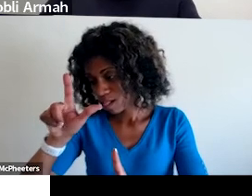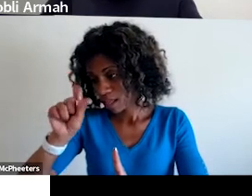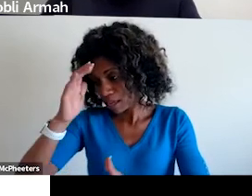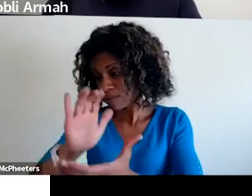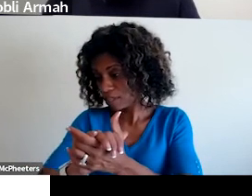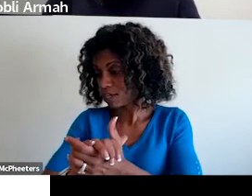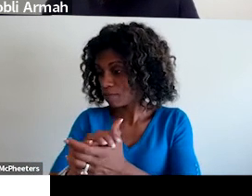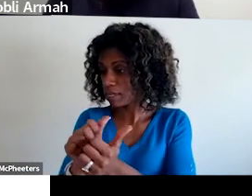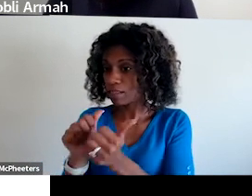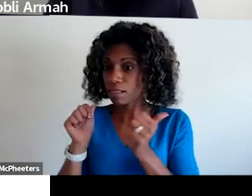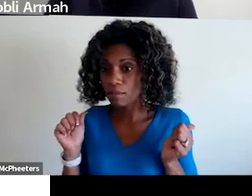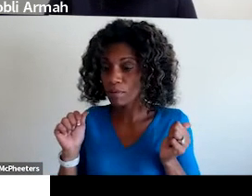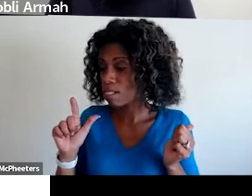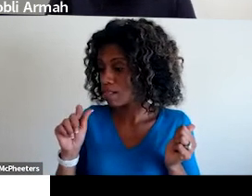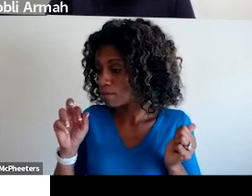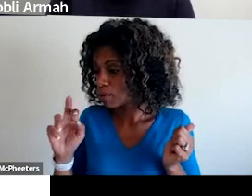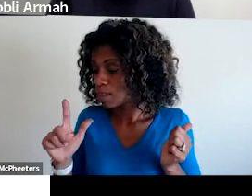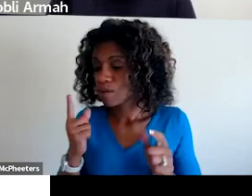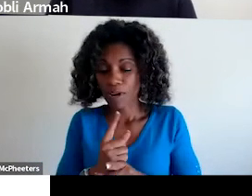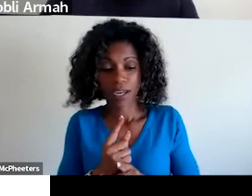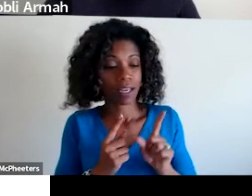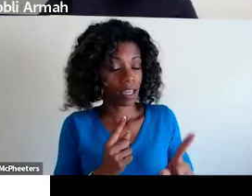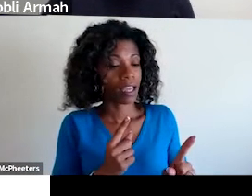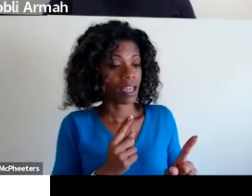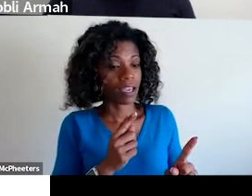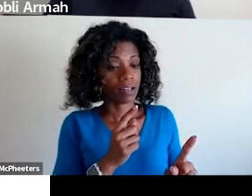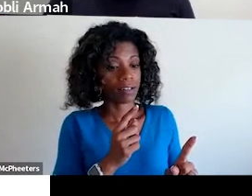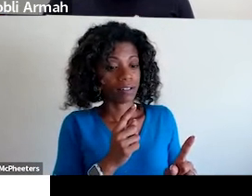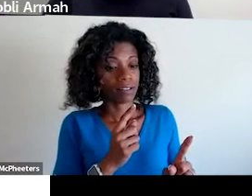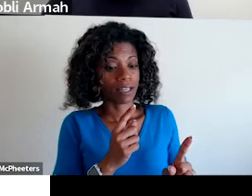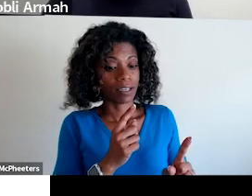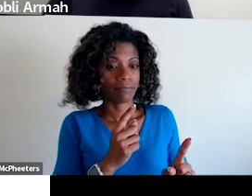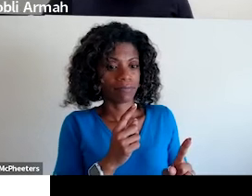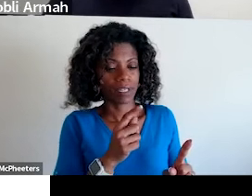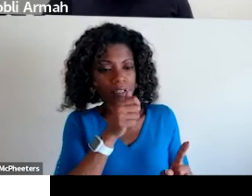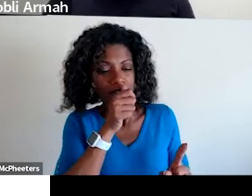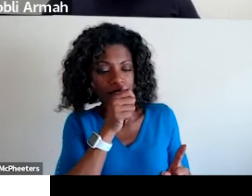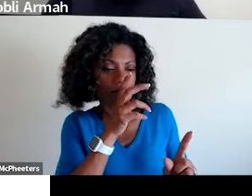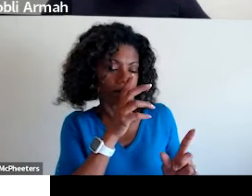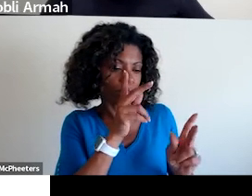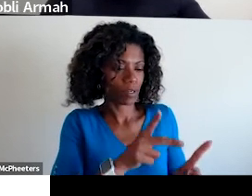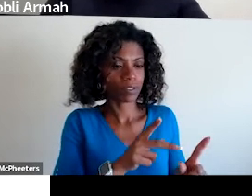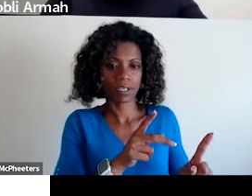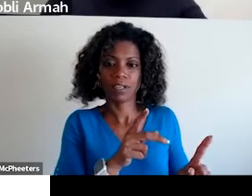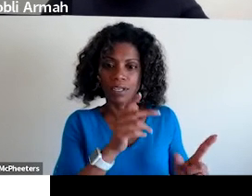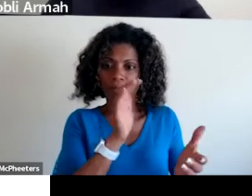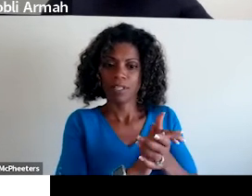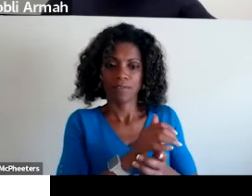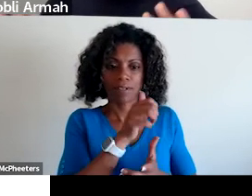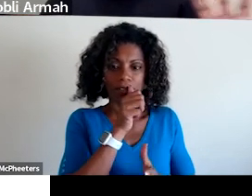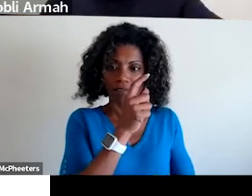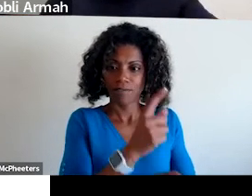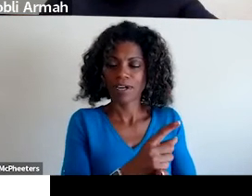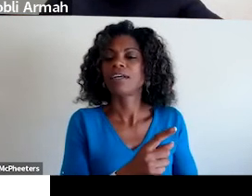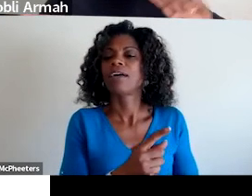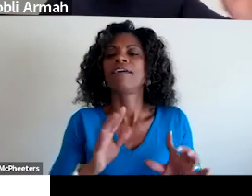Like though these two truths can coexist with each other. And so we have to start striving in our organizations to move people past,